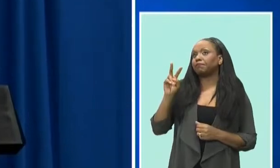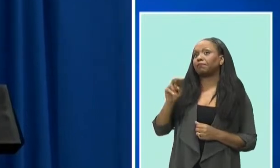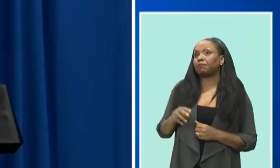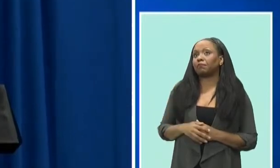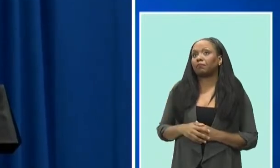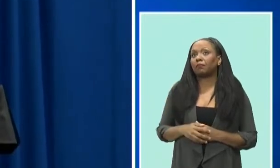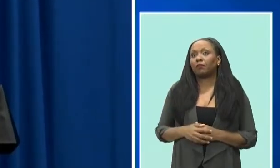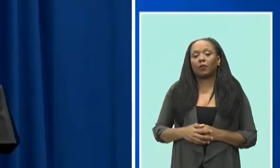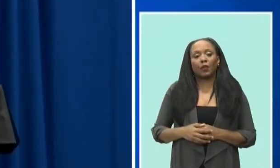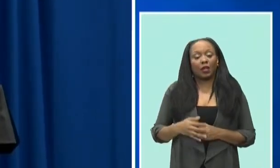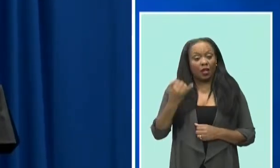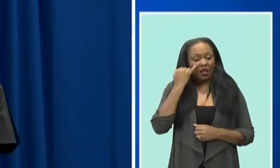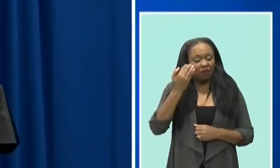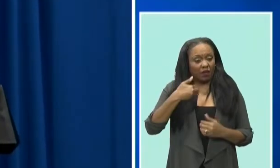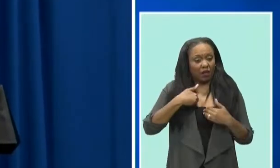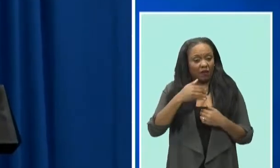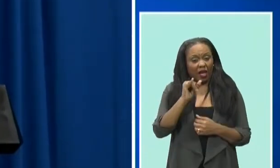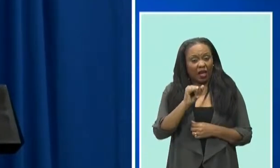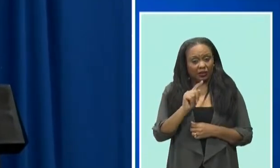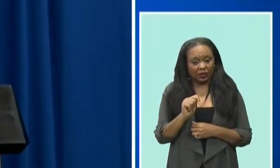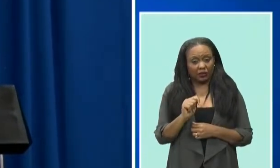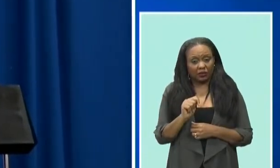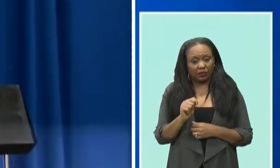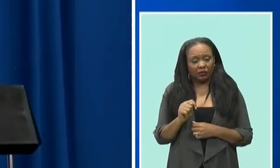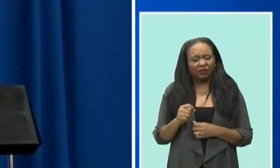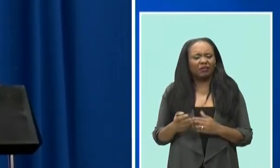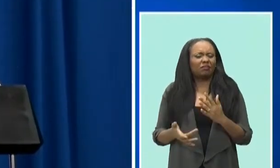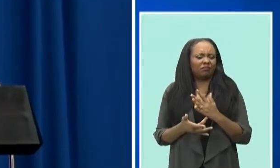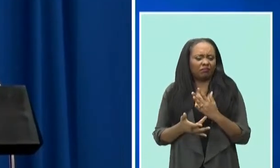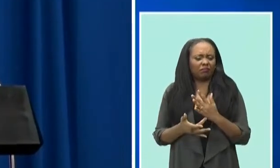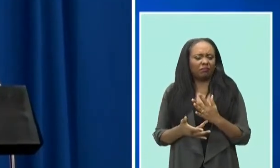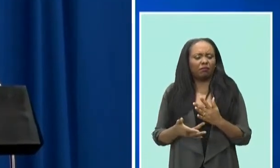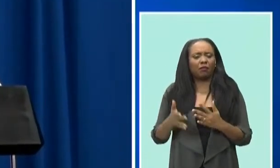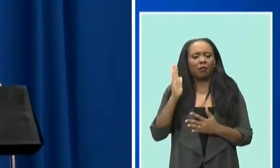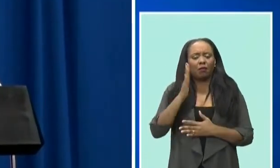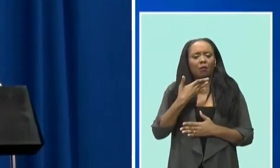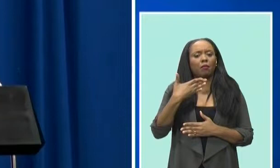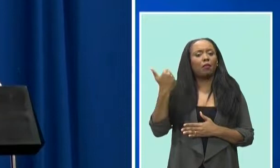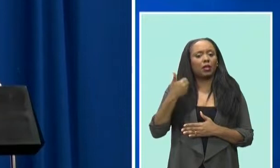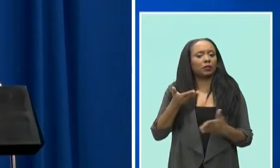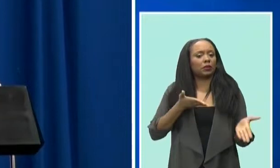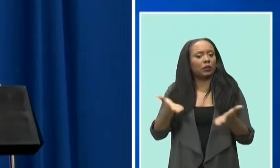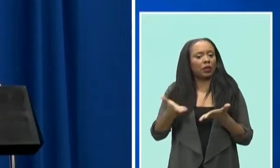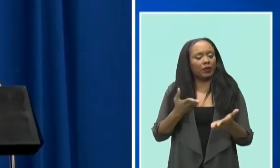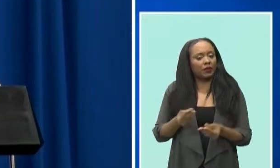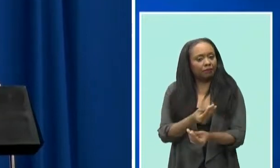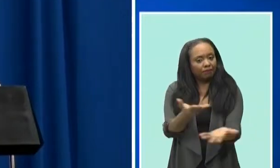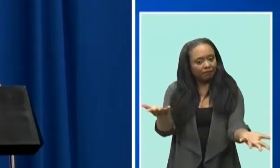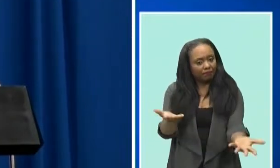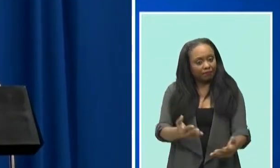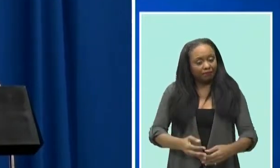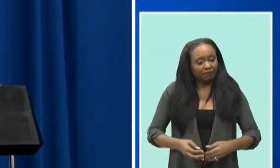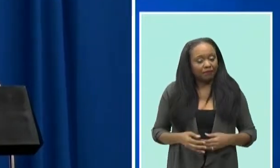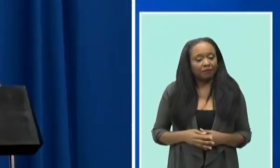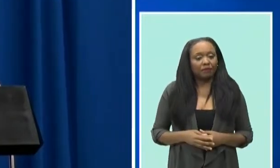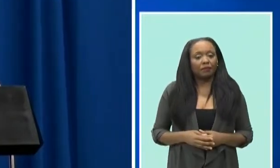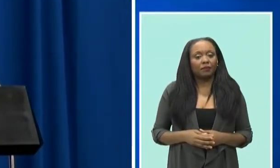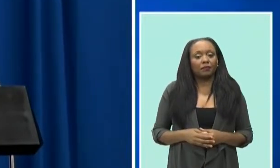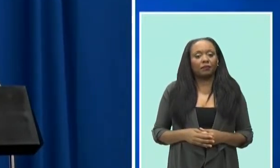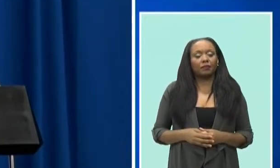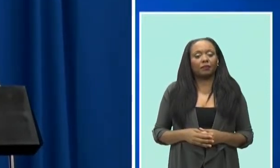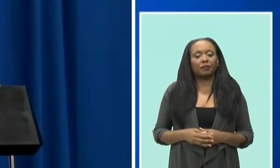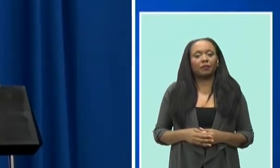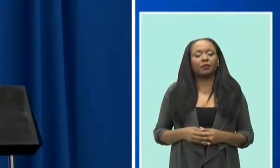IT technology in our clinic will provide more efficient and effective service to the community. Some of the